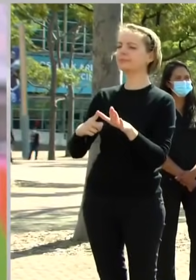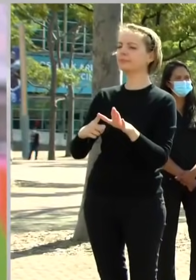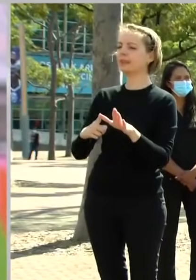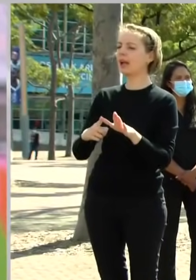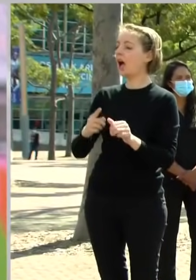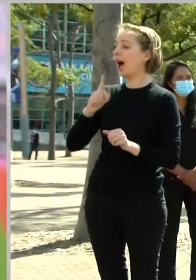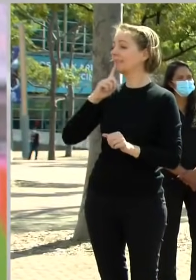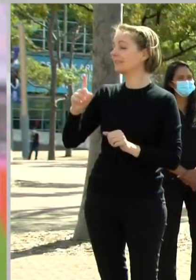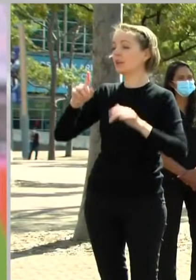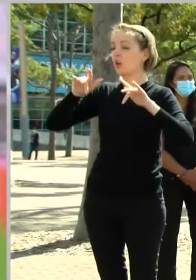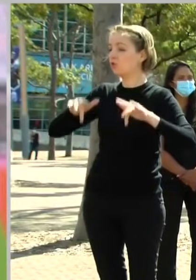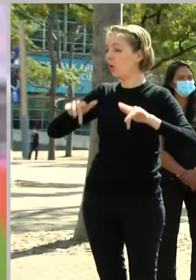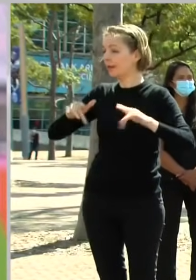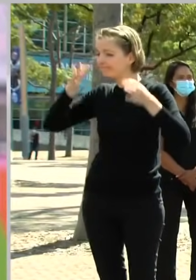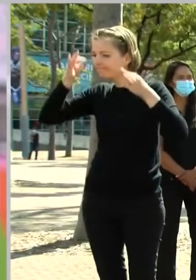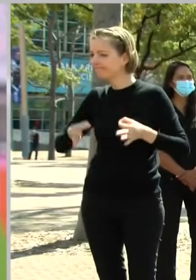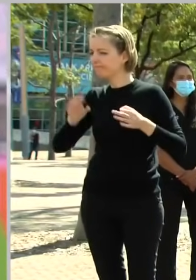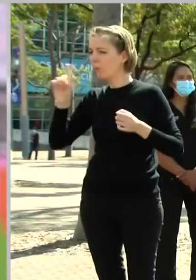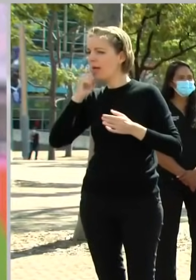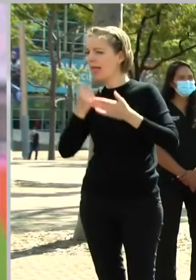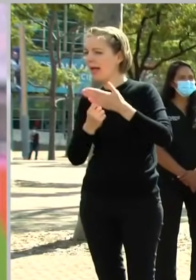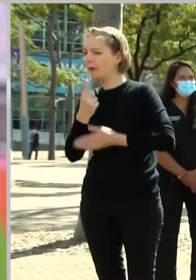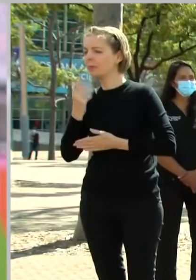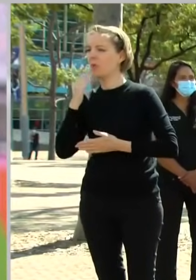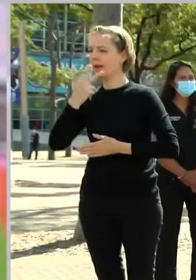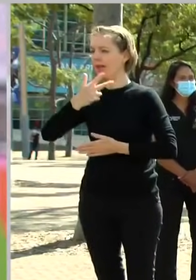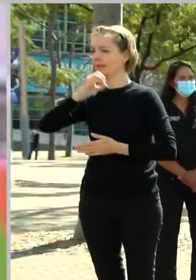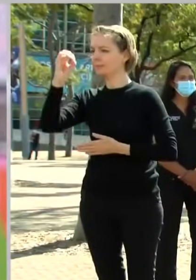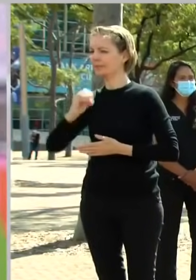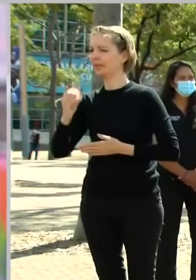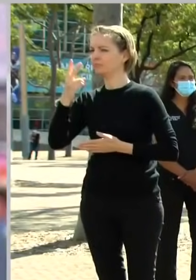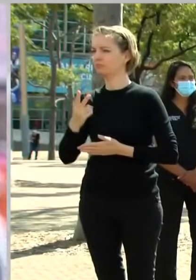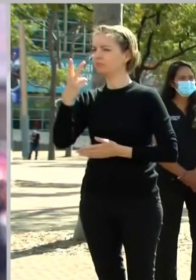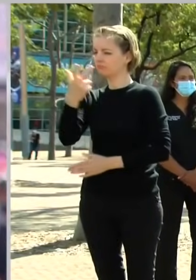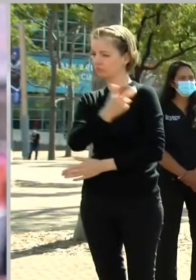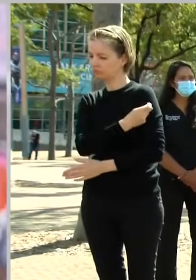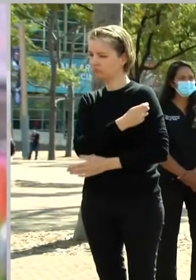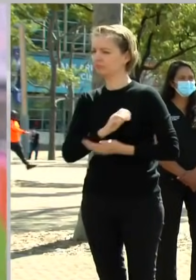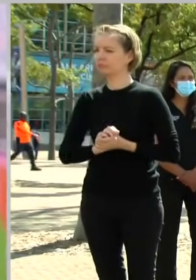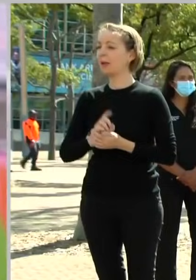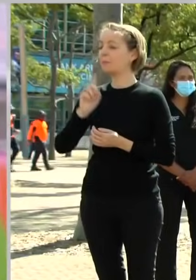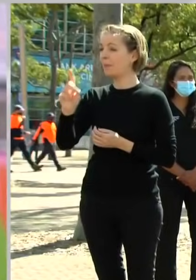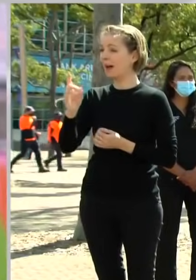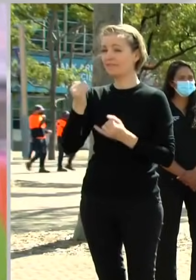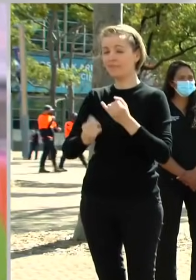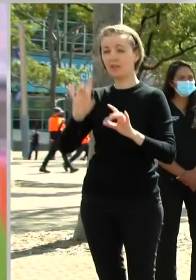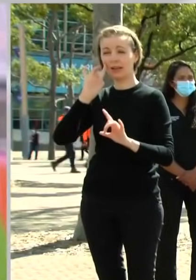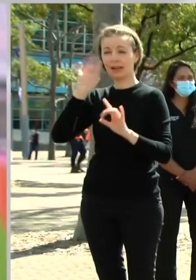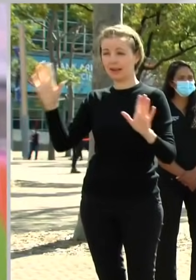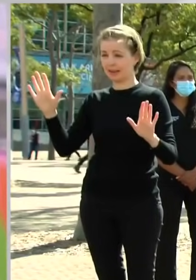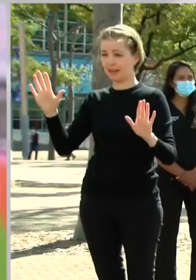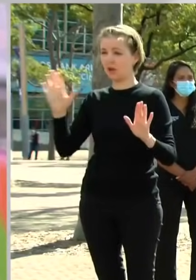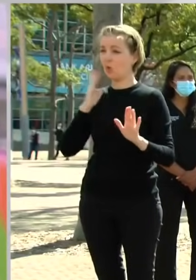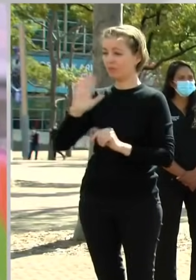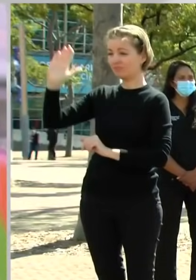80%. But at 70%, we've been extremely clear and extremely black and white. There is no doubt as to what we said when we announced the